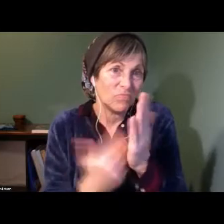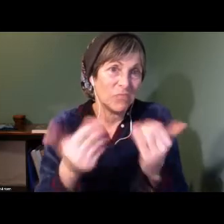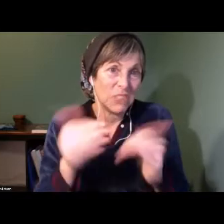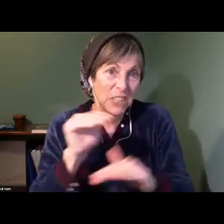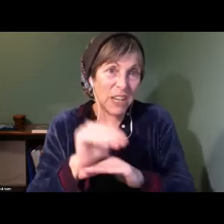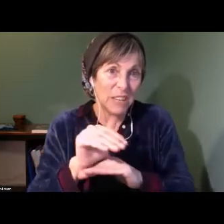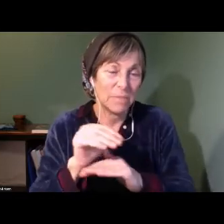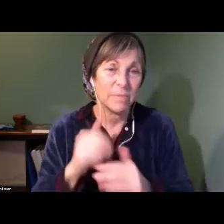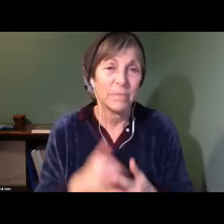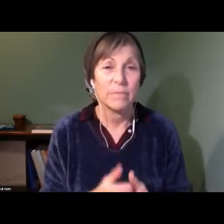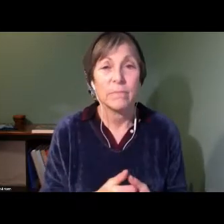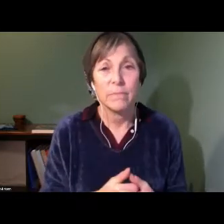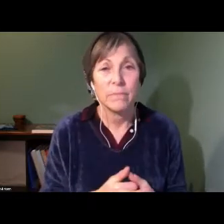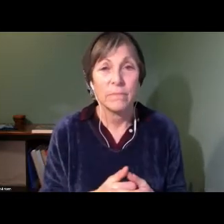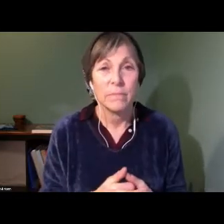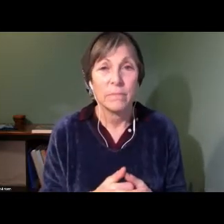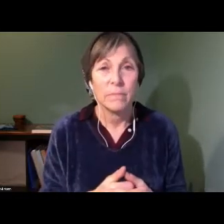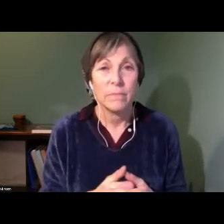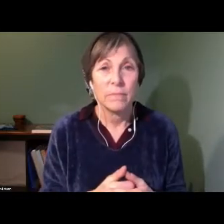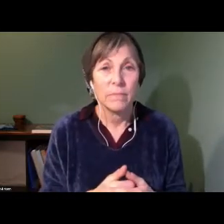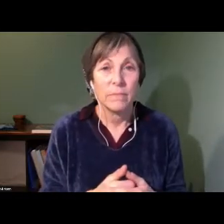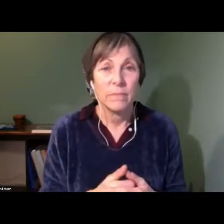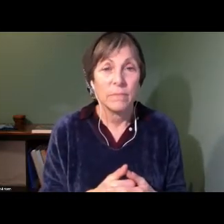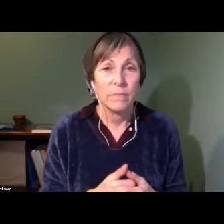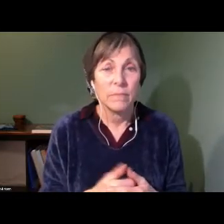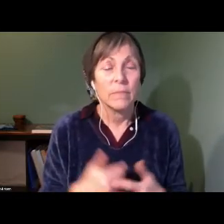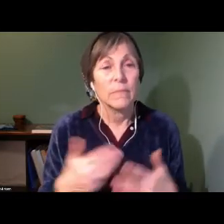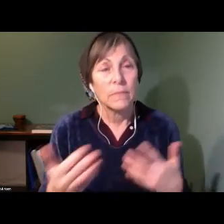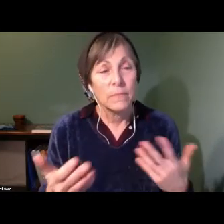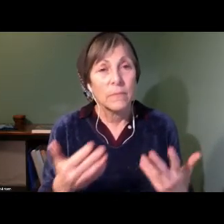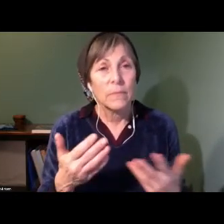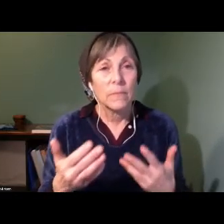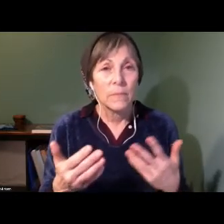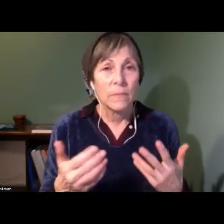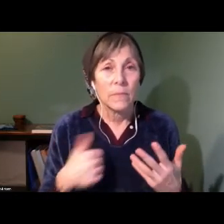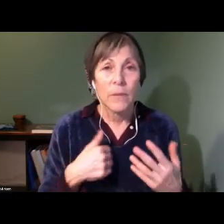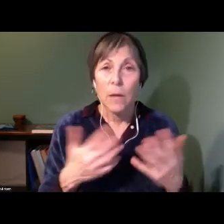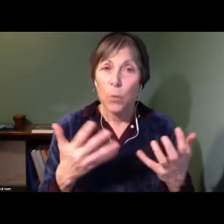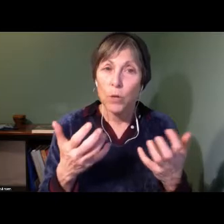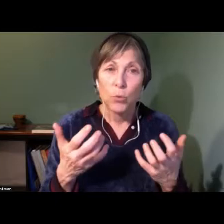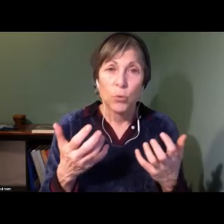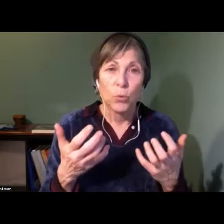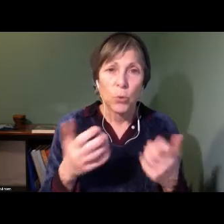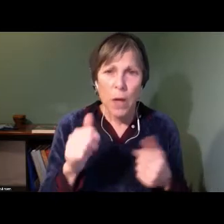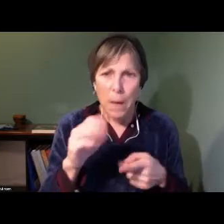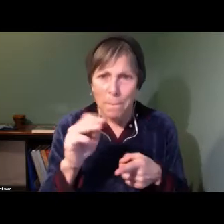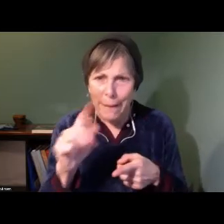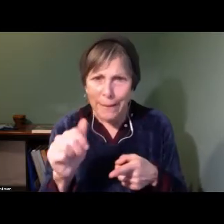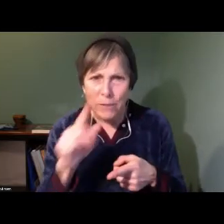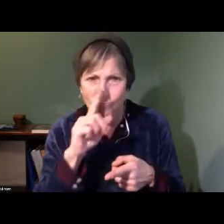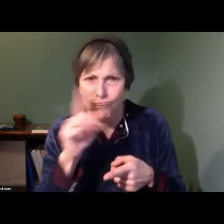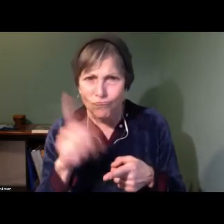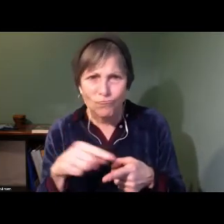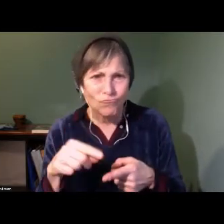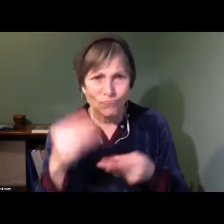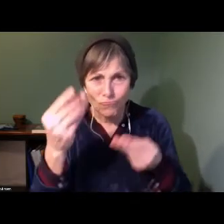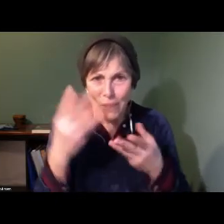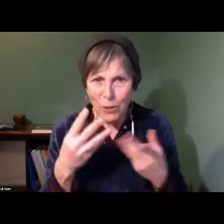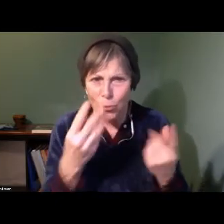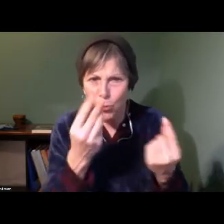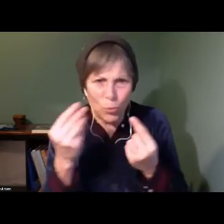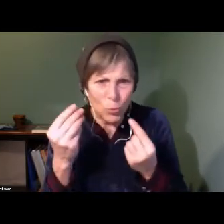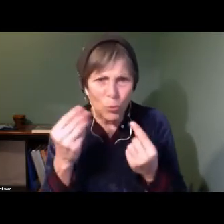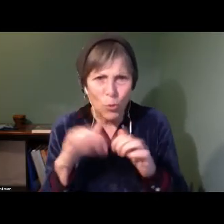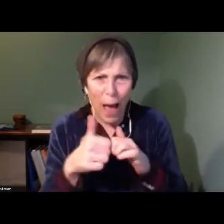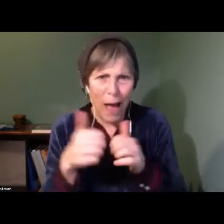and uh would like to um Amanda if you give us some direction as to um